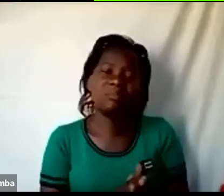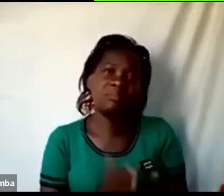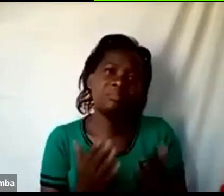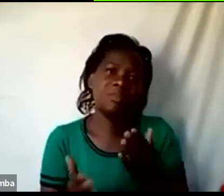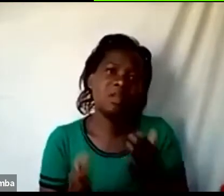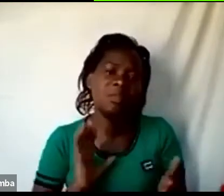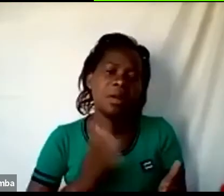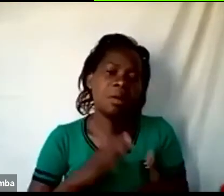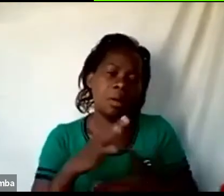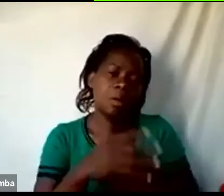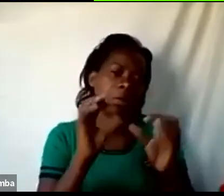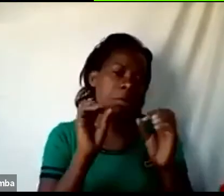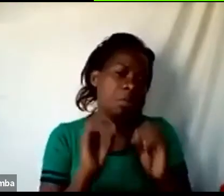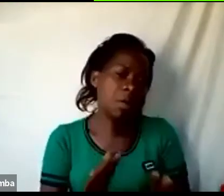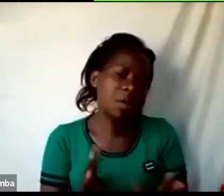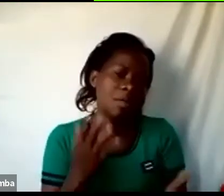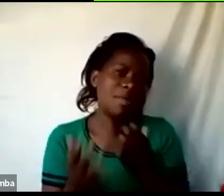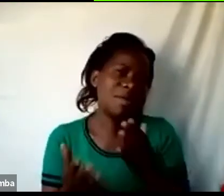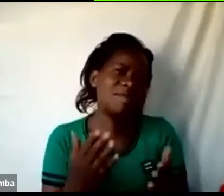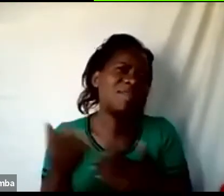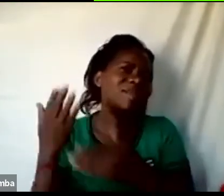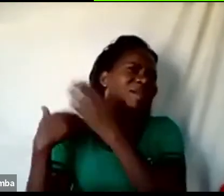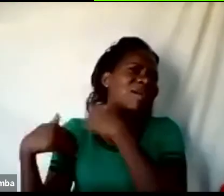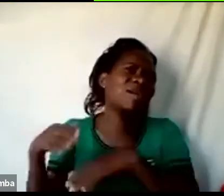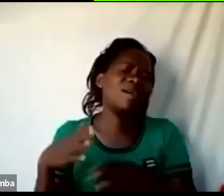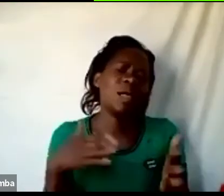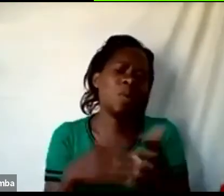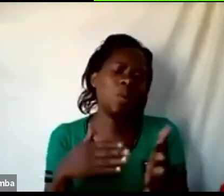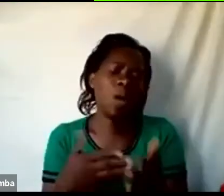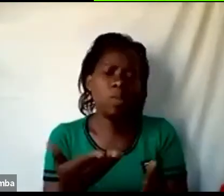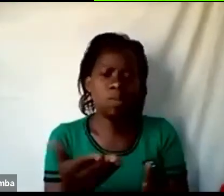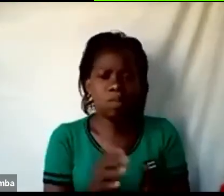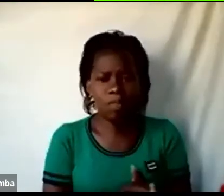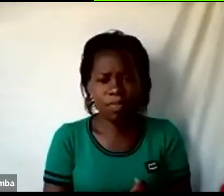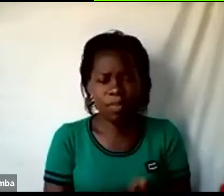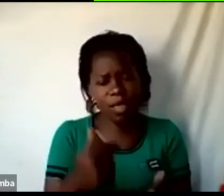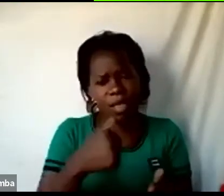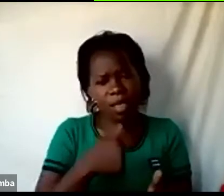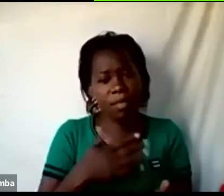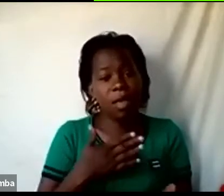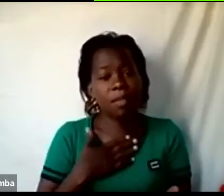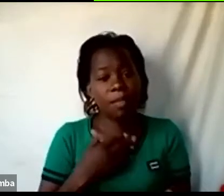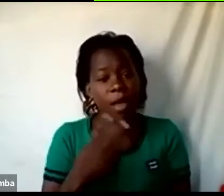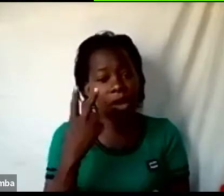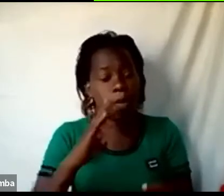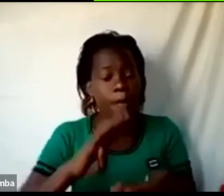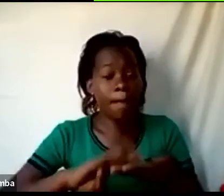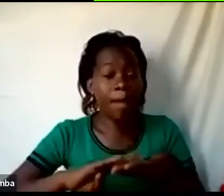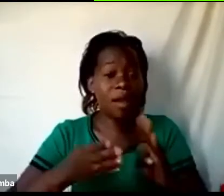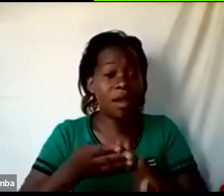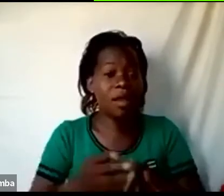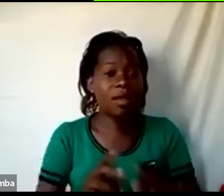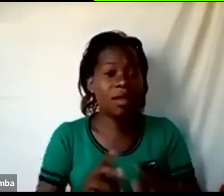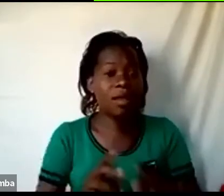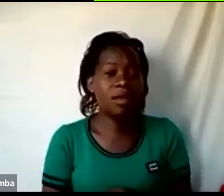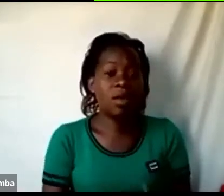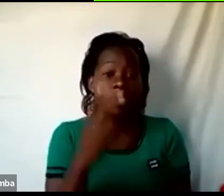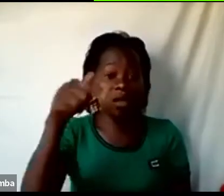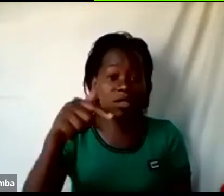past that affected us. I think me and my two partners, we're 27 years old now